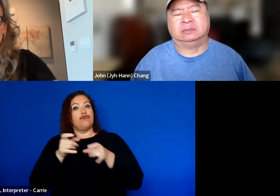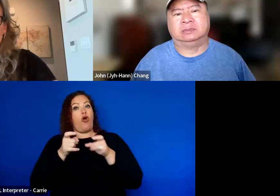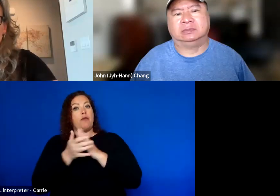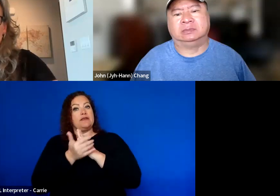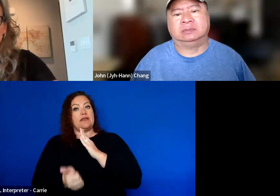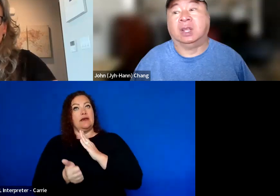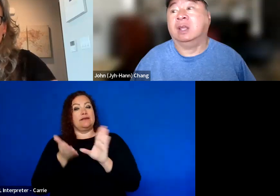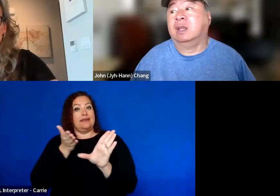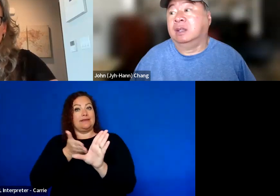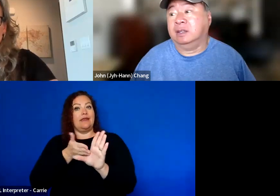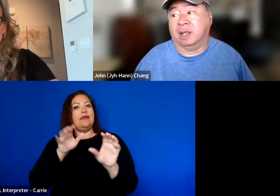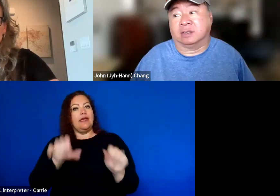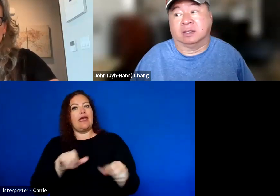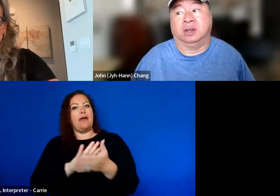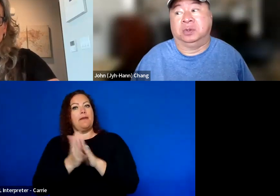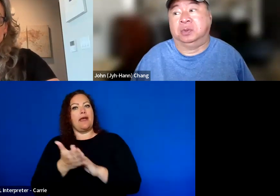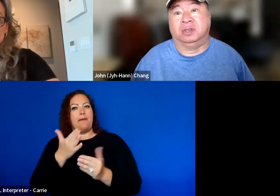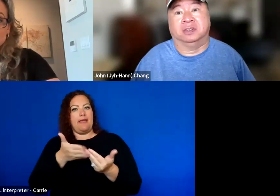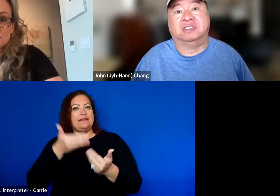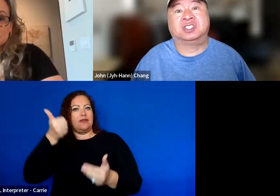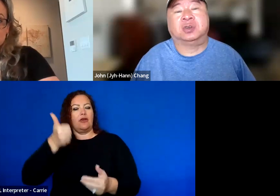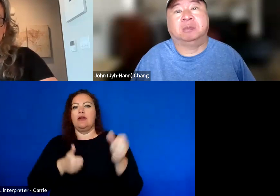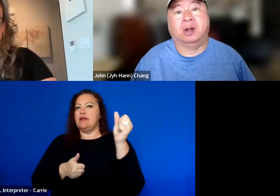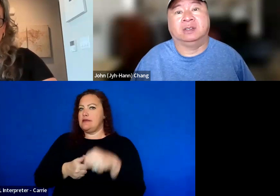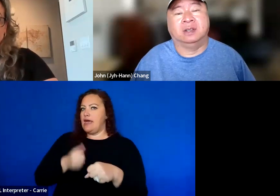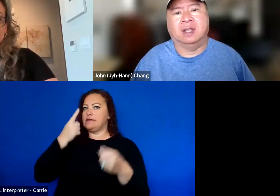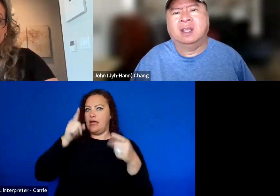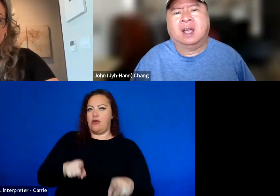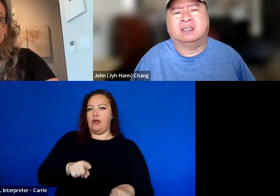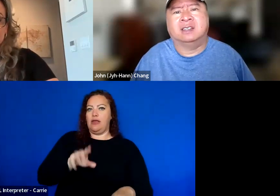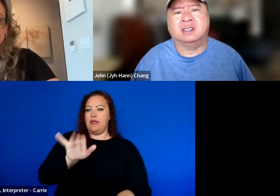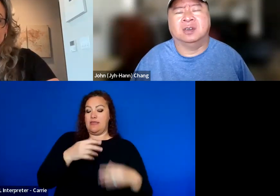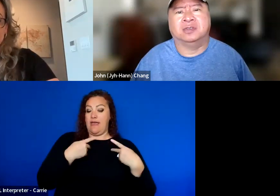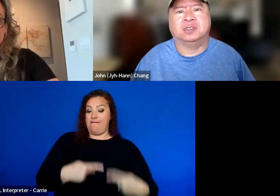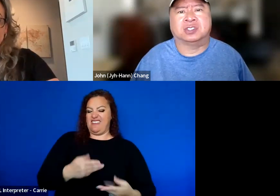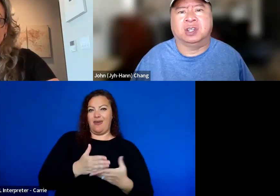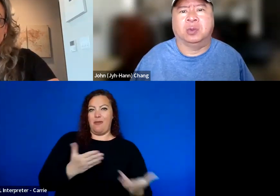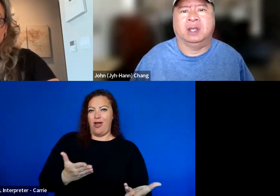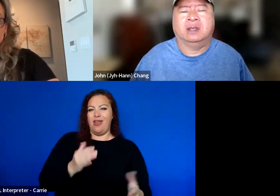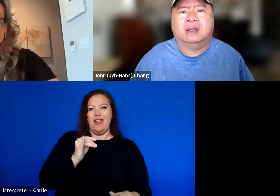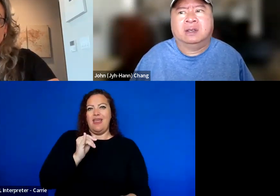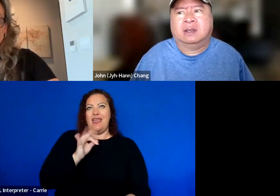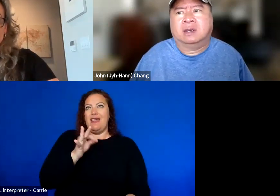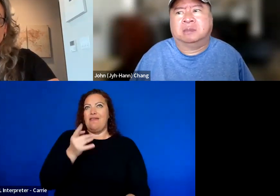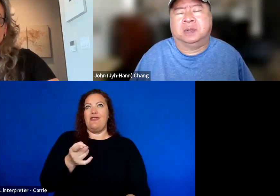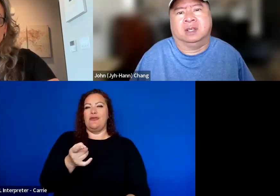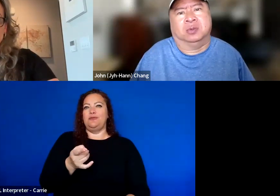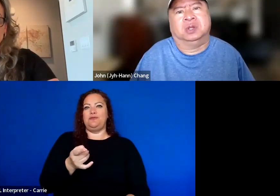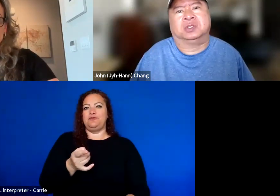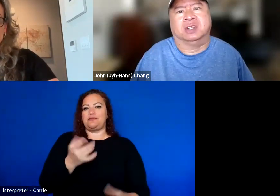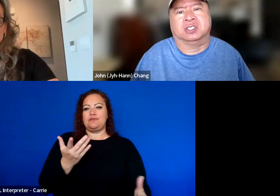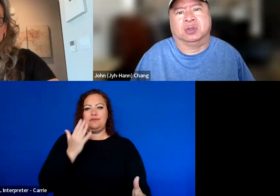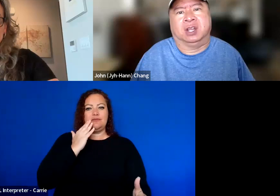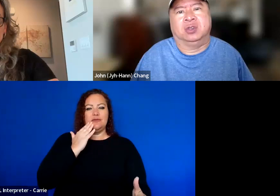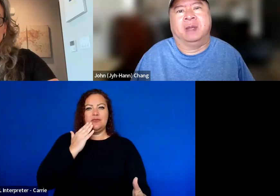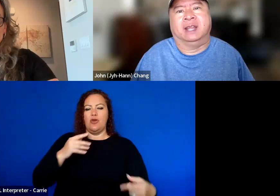it can get easier. Yes, I agree with you. The physical part, I think, if you just take away being in a